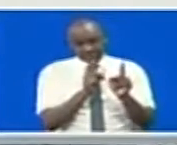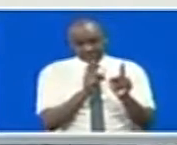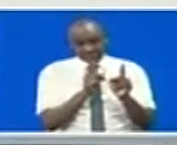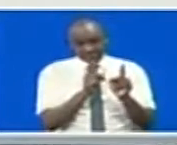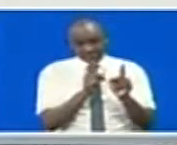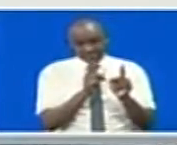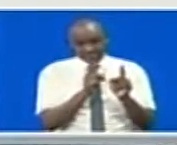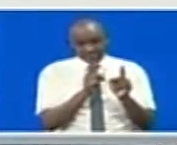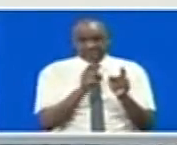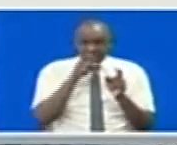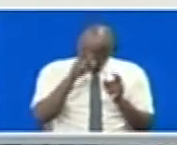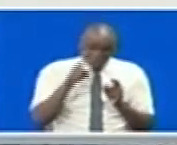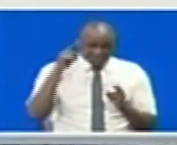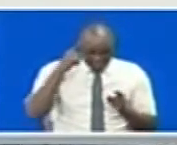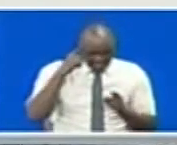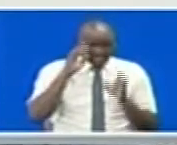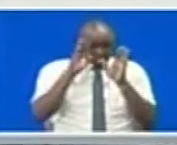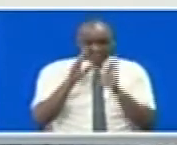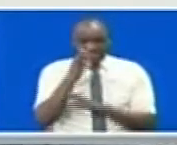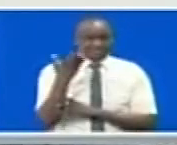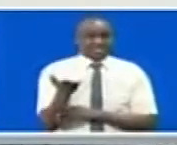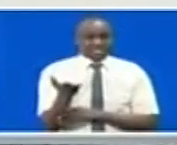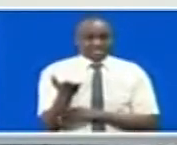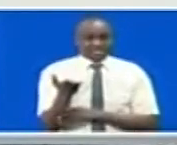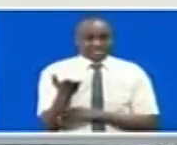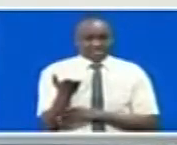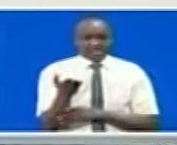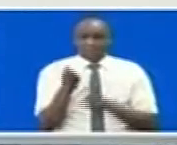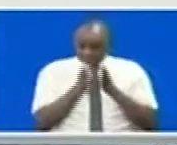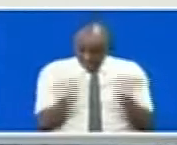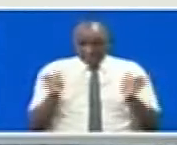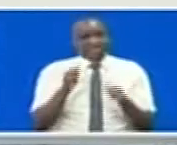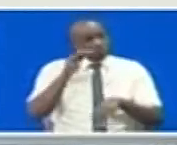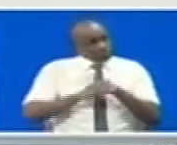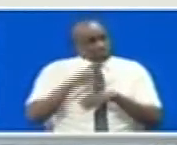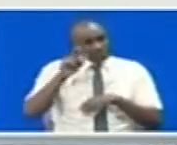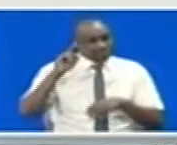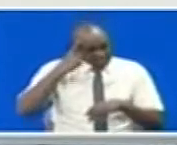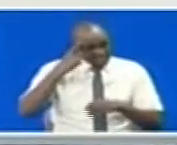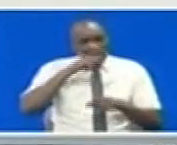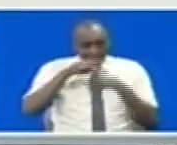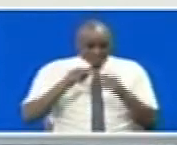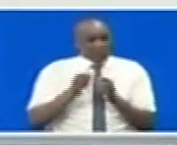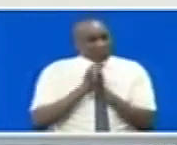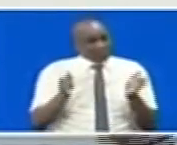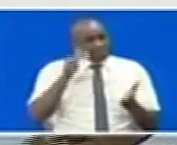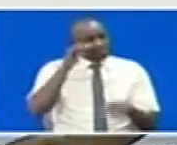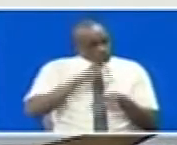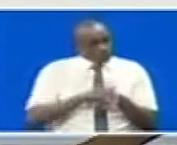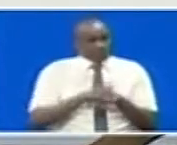does take into consideration the public good, and whether or not they actually